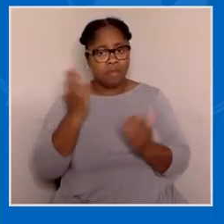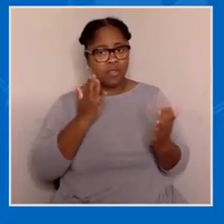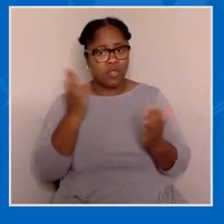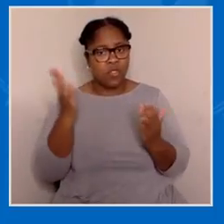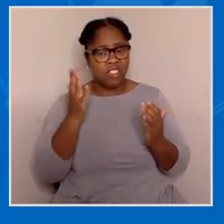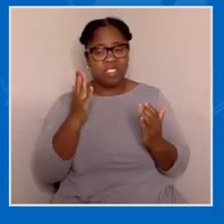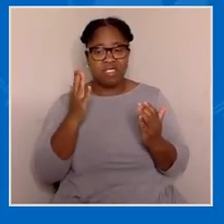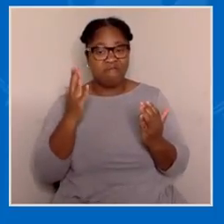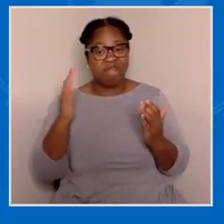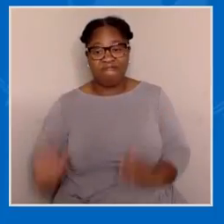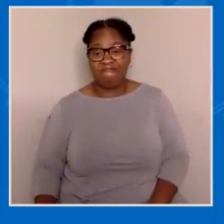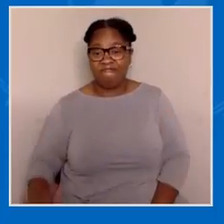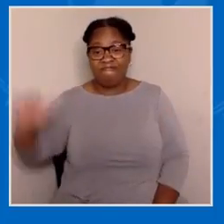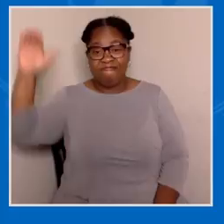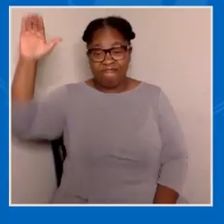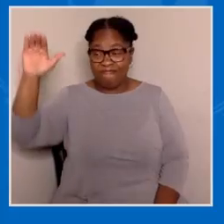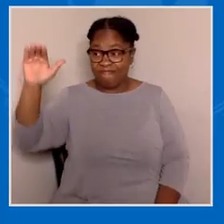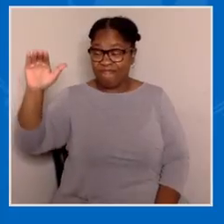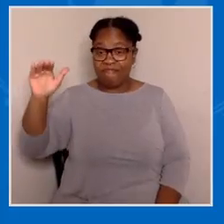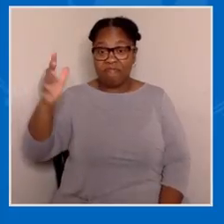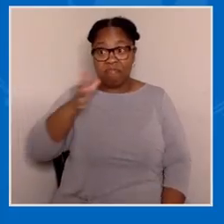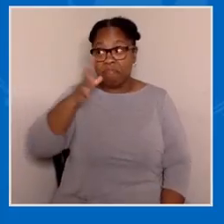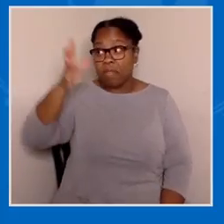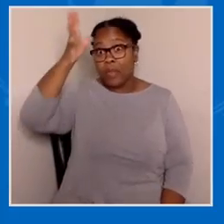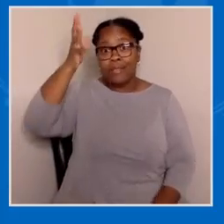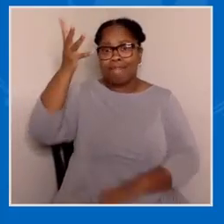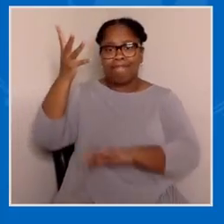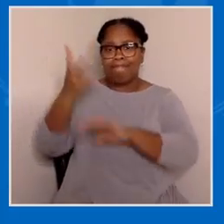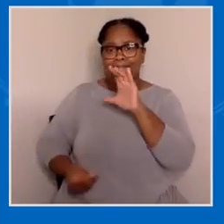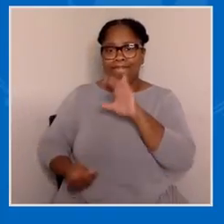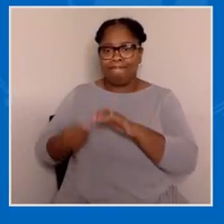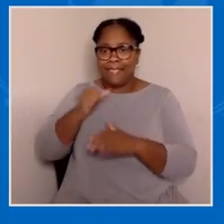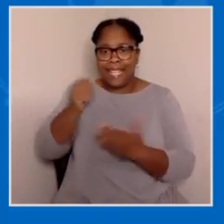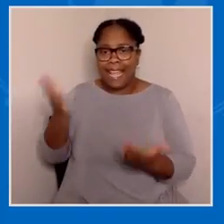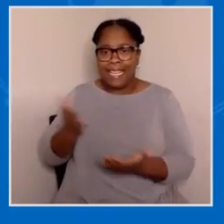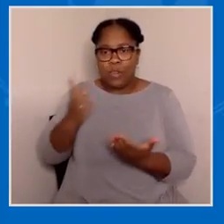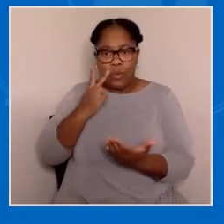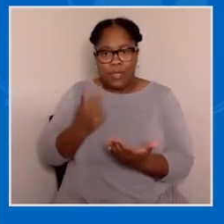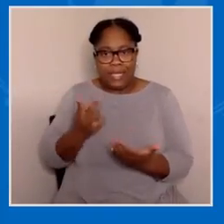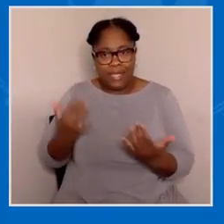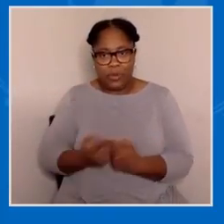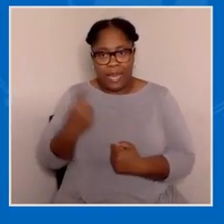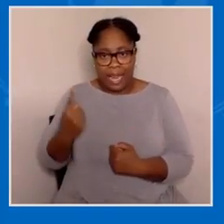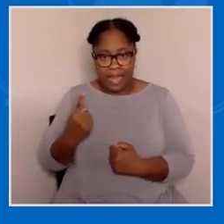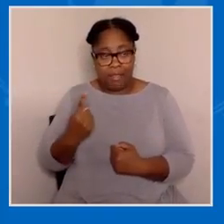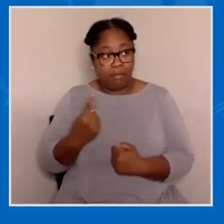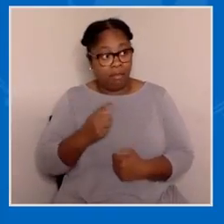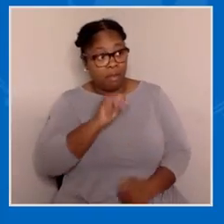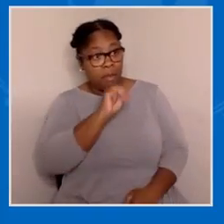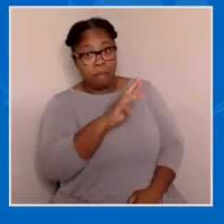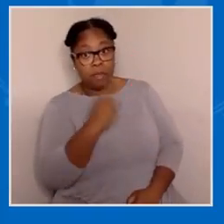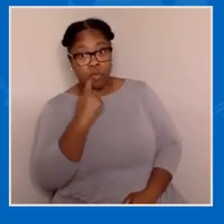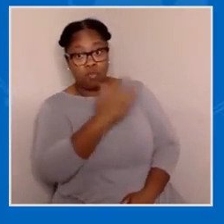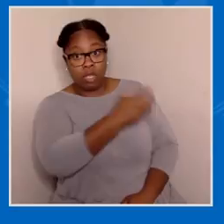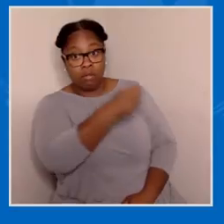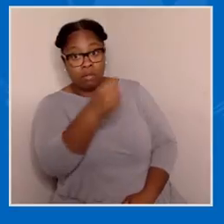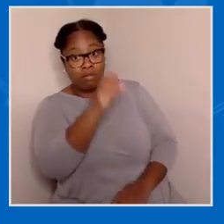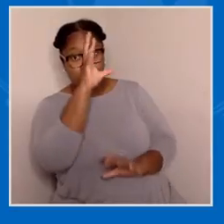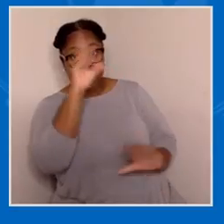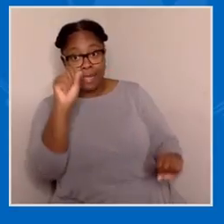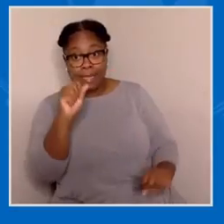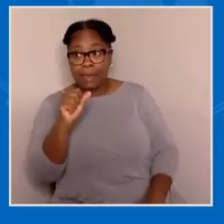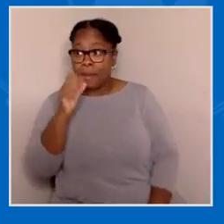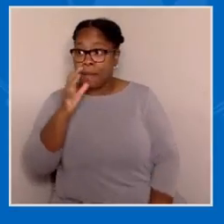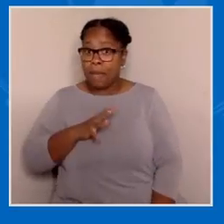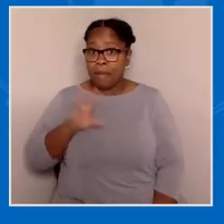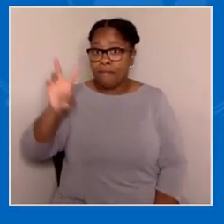My parents are not here to see this day. Mr. President-elect, Madam Vice President-elect, Please